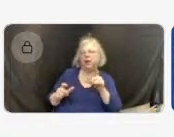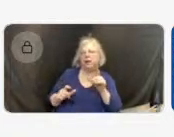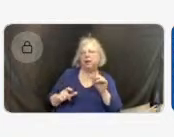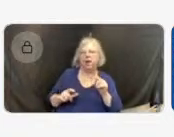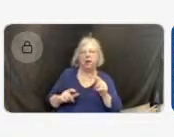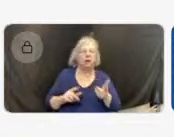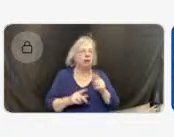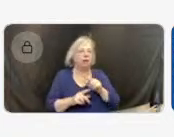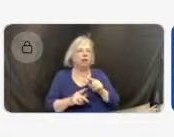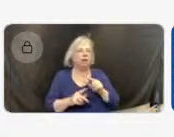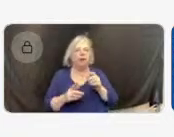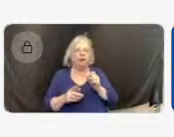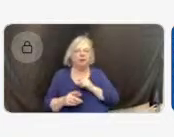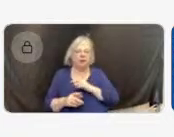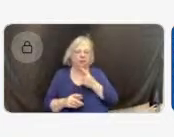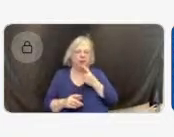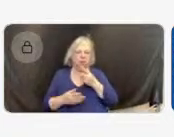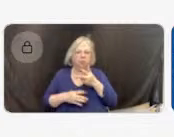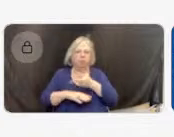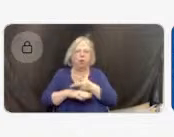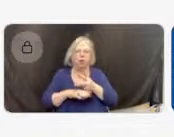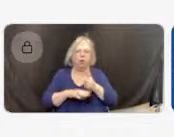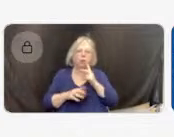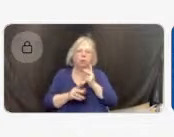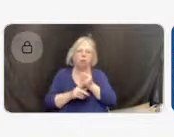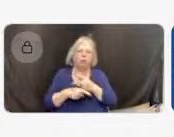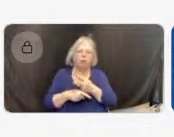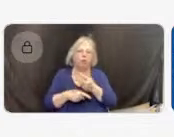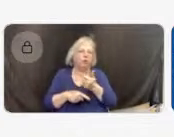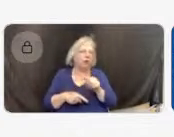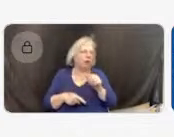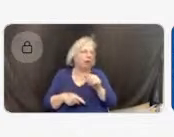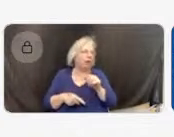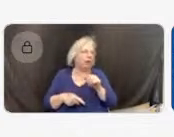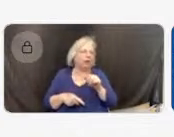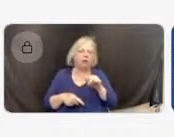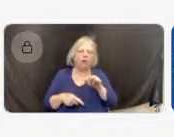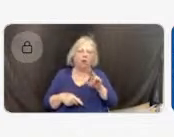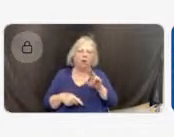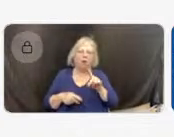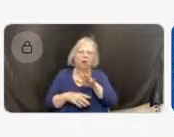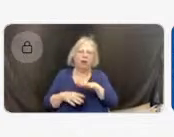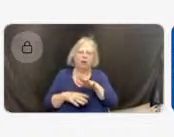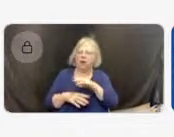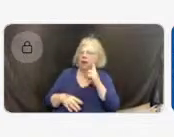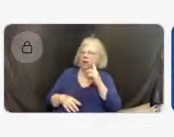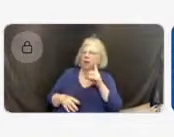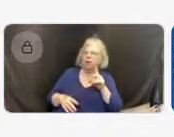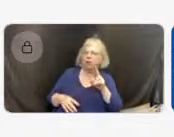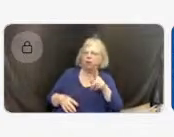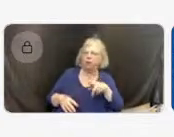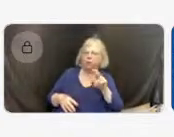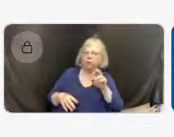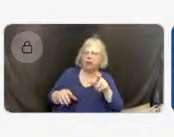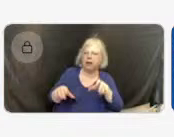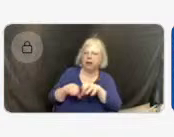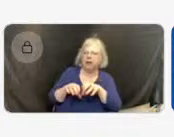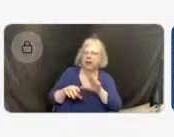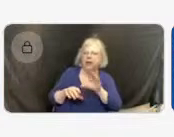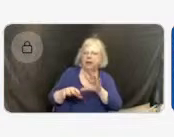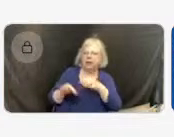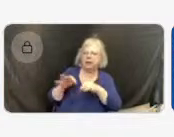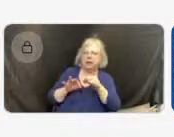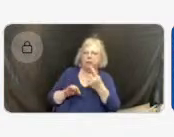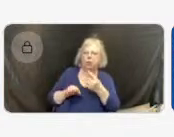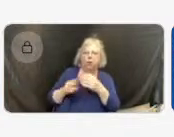would reduce any kind of yard area around that structure. My thought on it being a duplex instead of a house is just